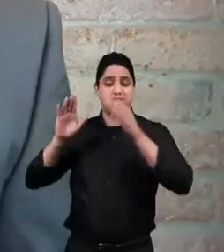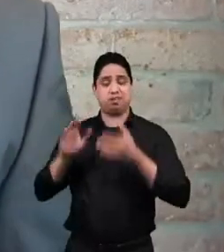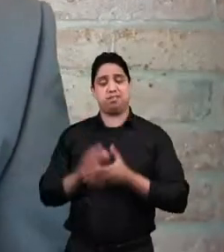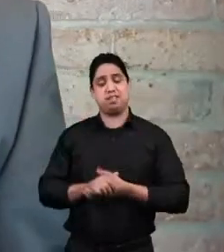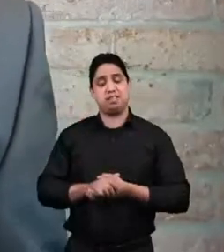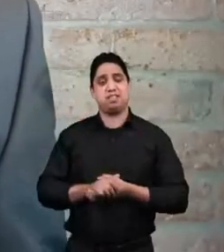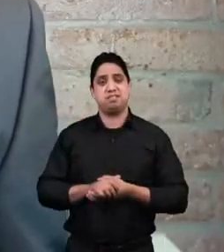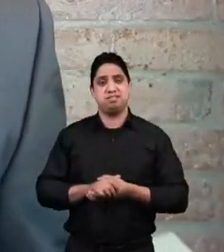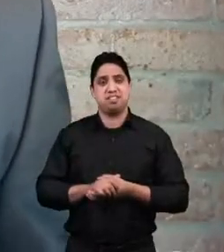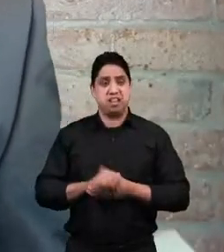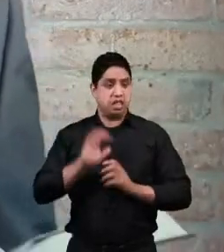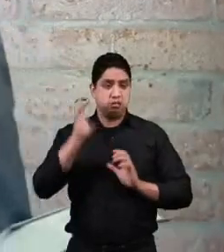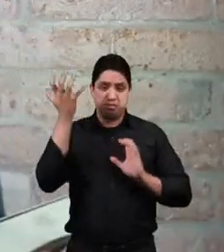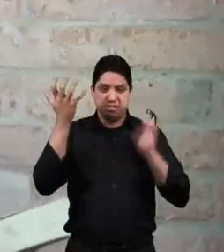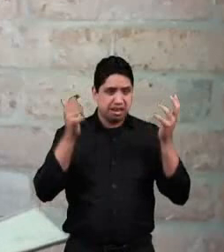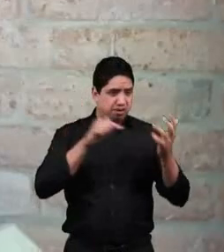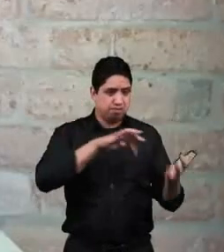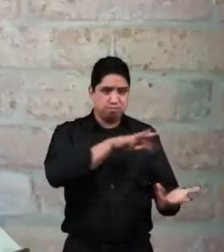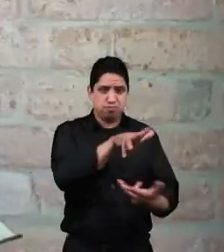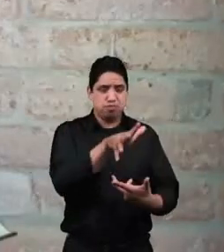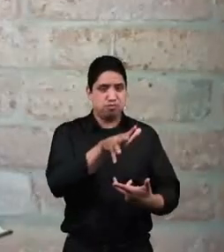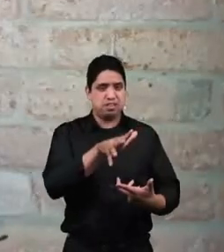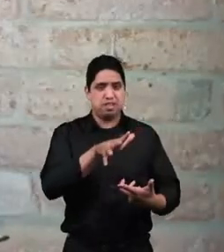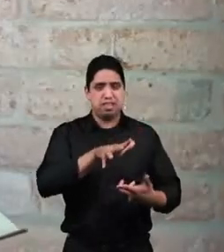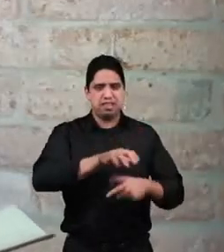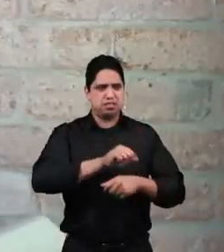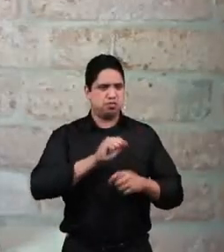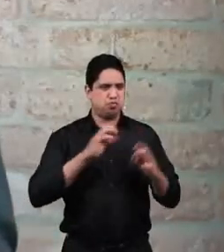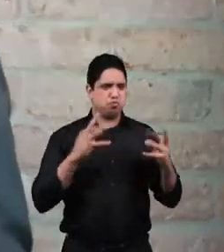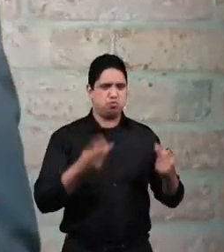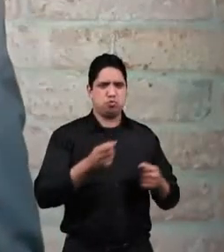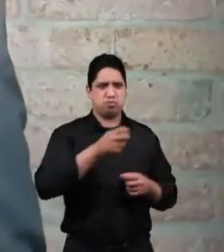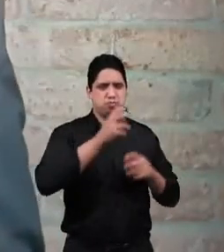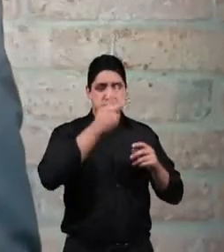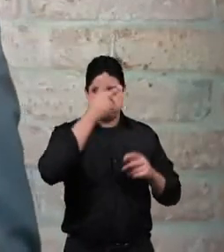our career. The signs surround us,